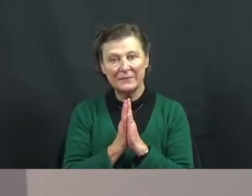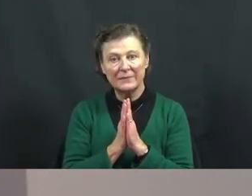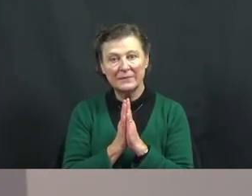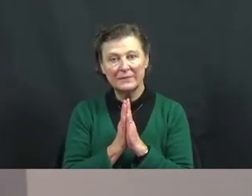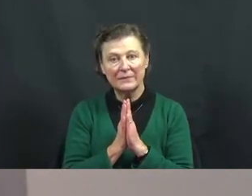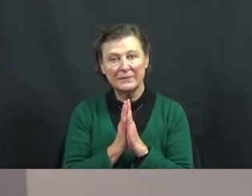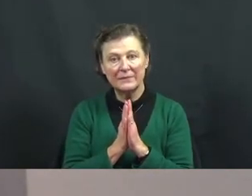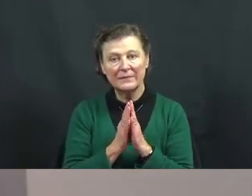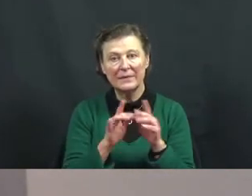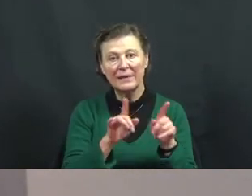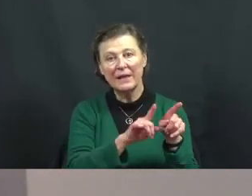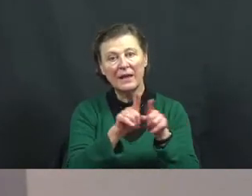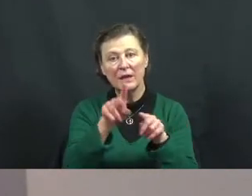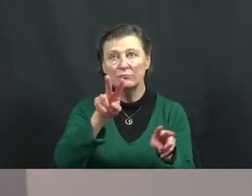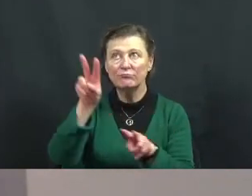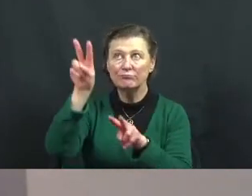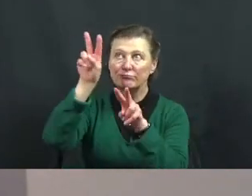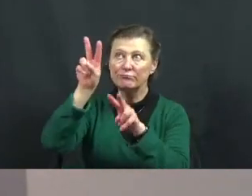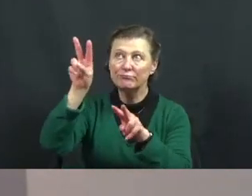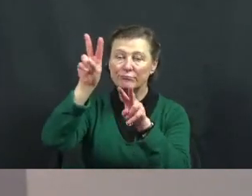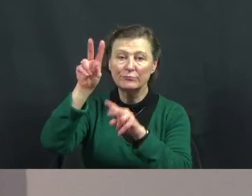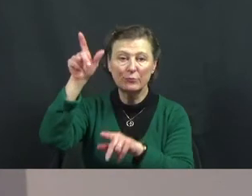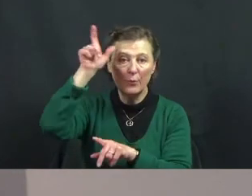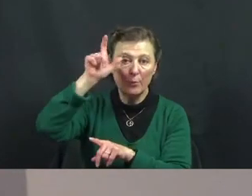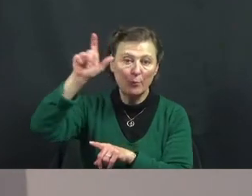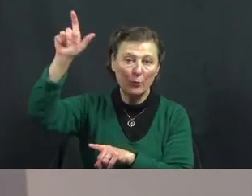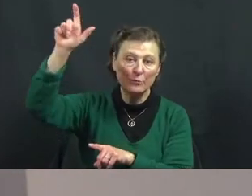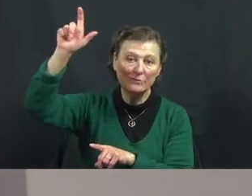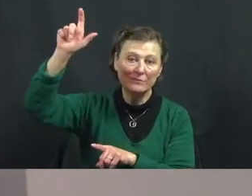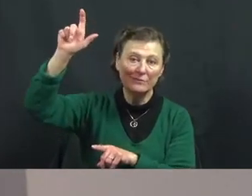And as you gaze at the moon,